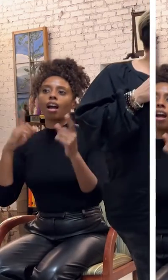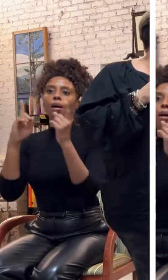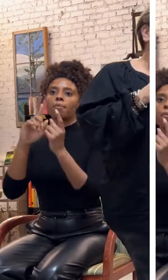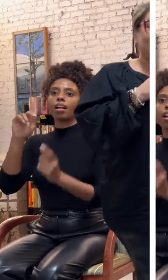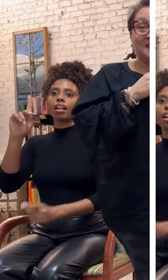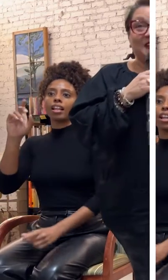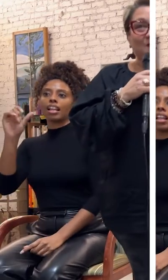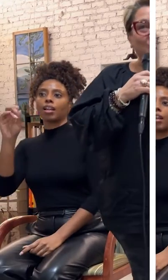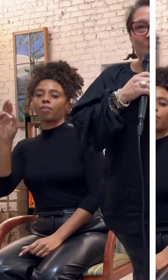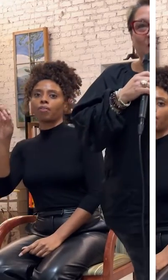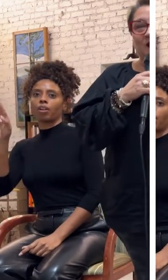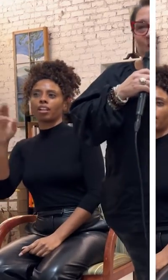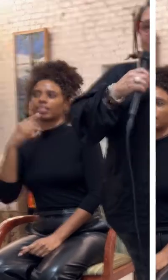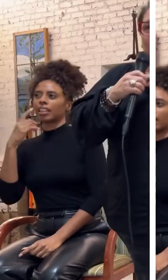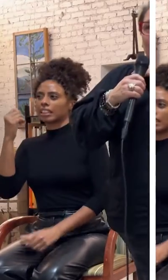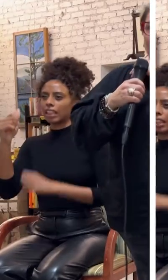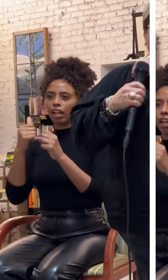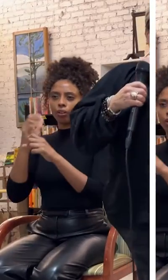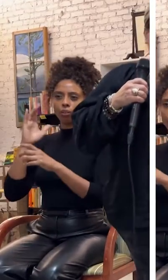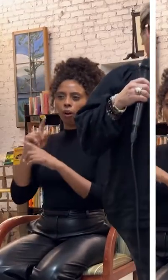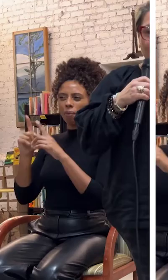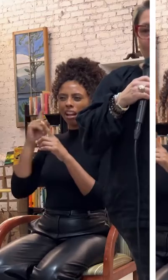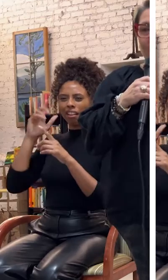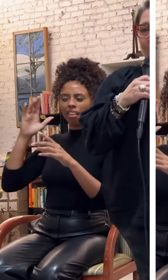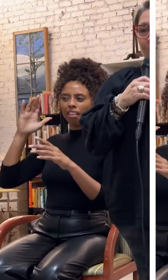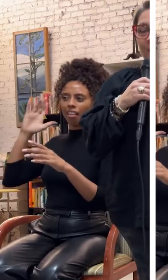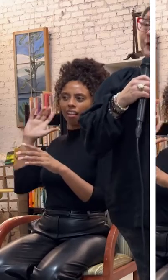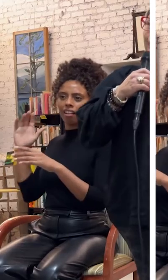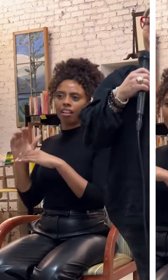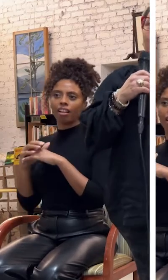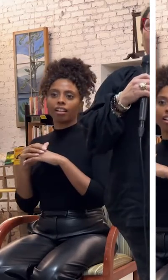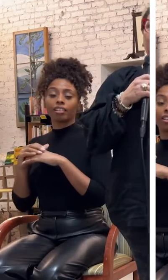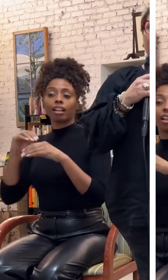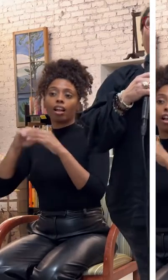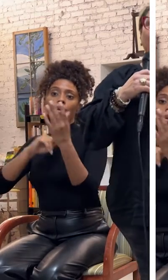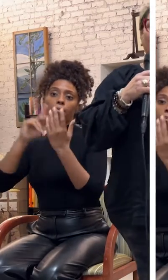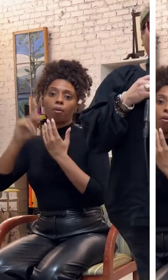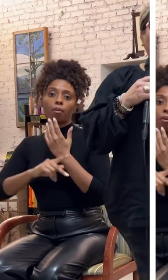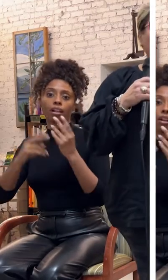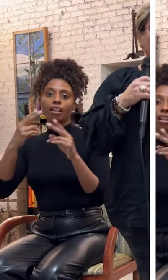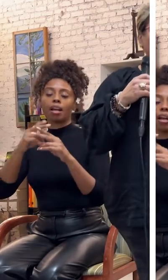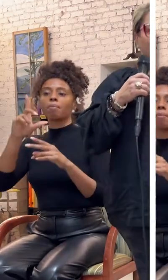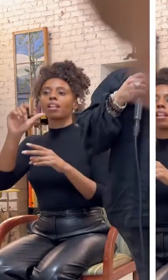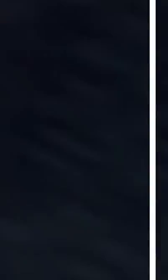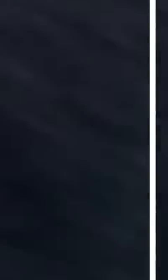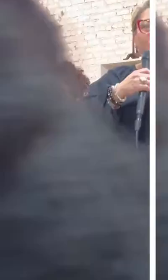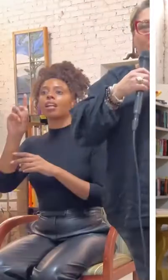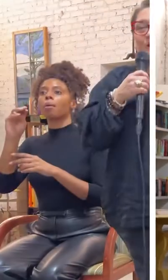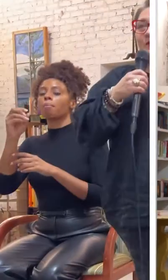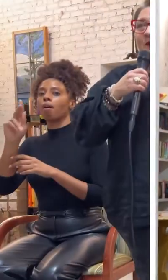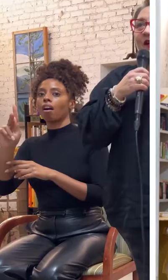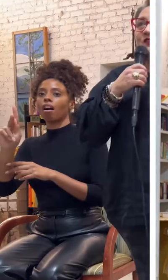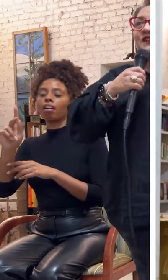Kleaver. He said 10 years ago. I think it was a little longer than that. In a program named Landmark that taught